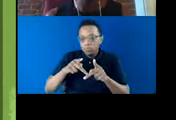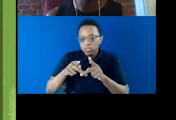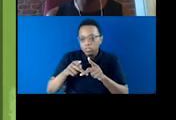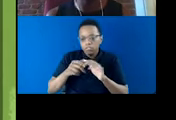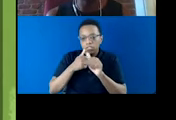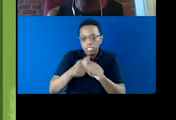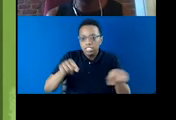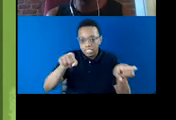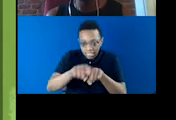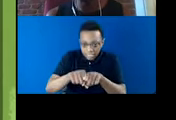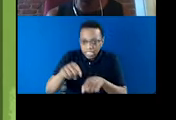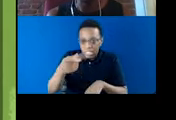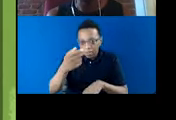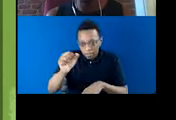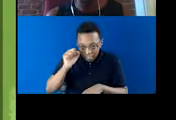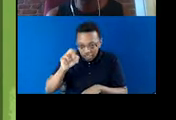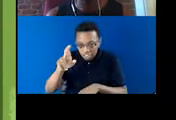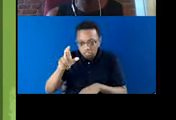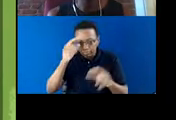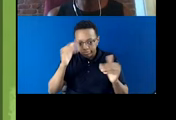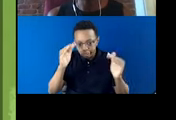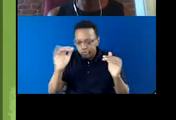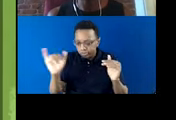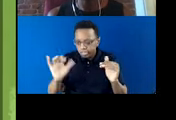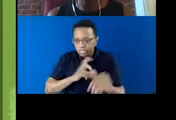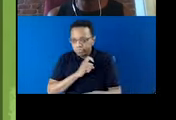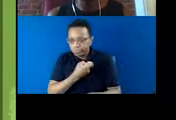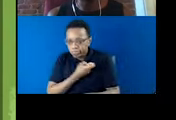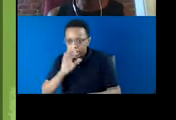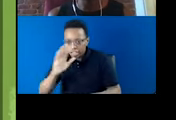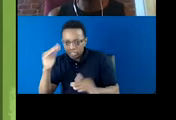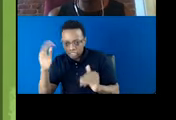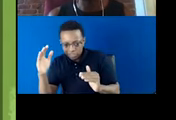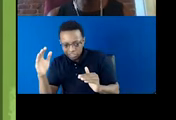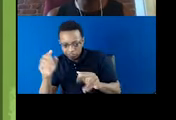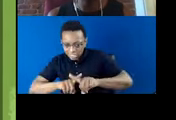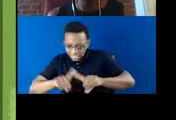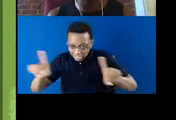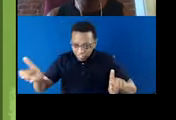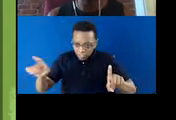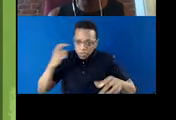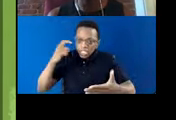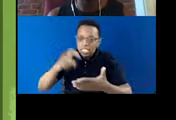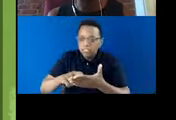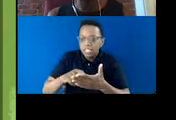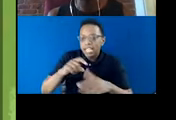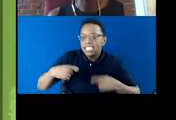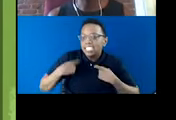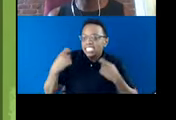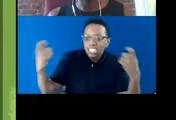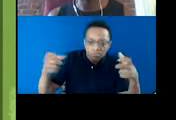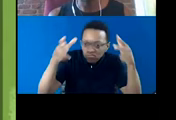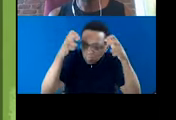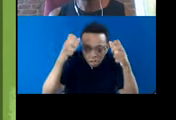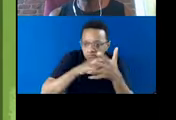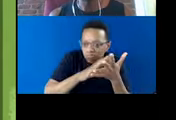expectations as the conquistadores were used to in Spain. And so he identified that as sinful, as demonic, etc.